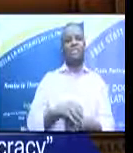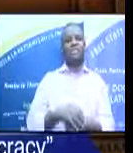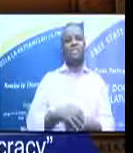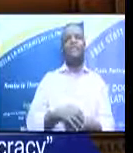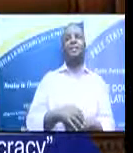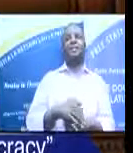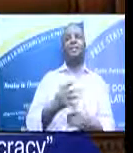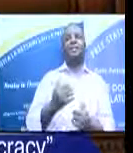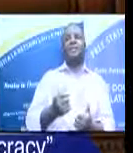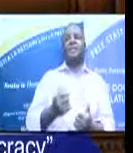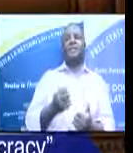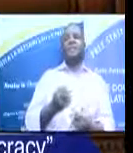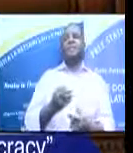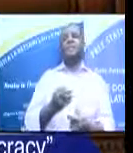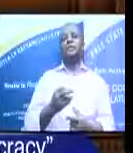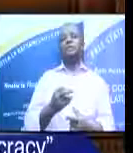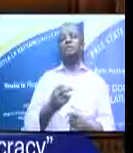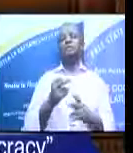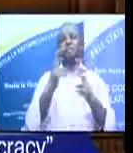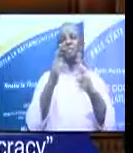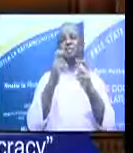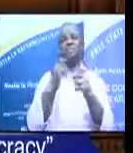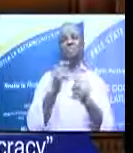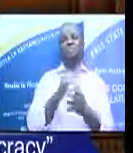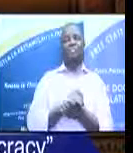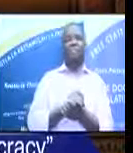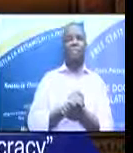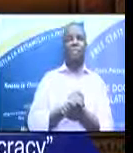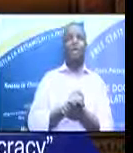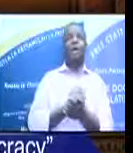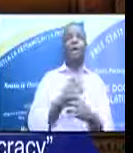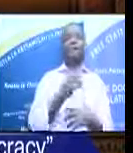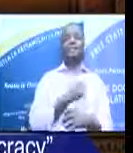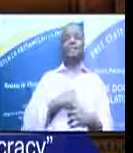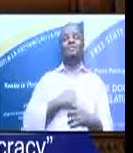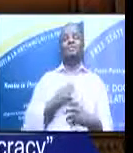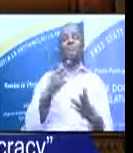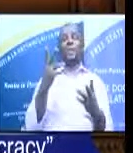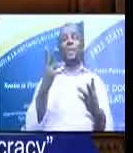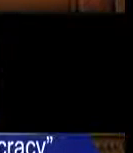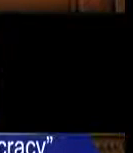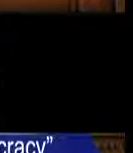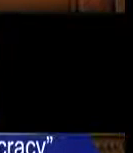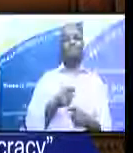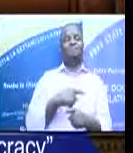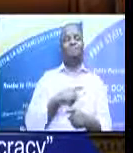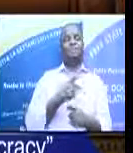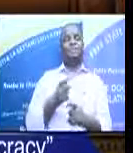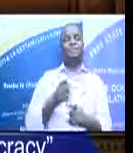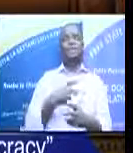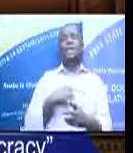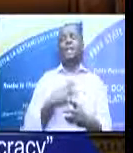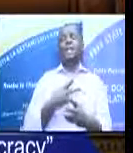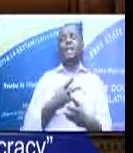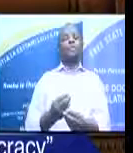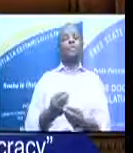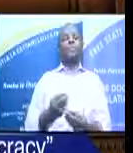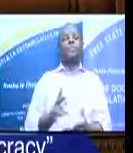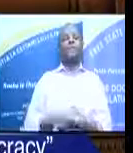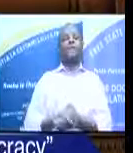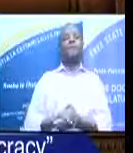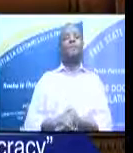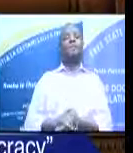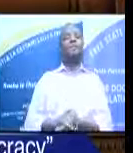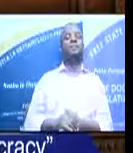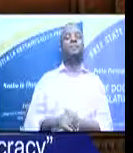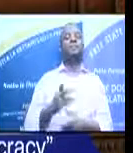Speaker, the issue of the staff shortages is not a straightforward issue. It has got to be